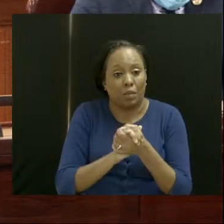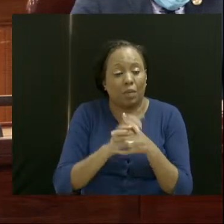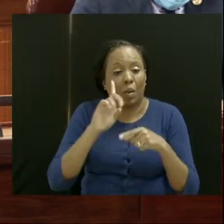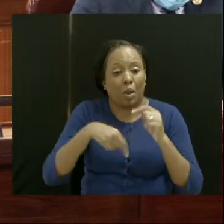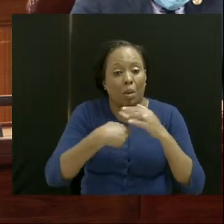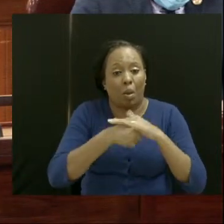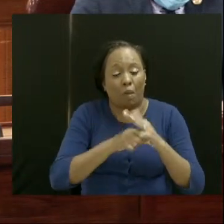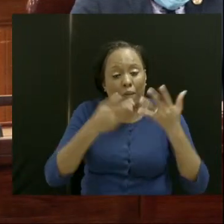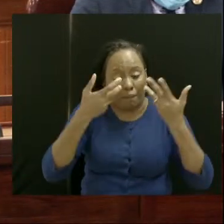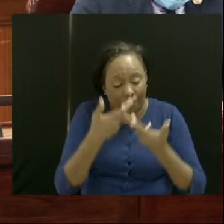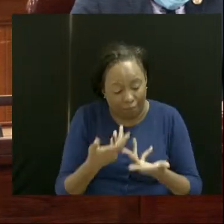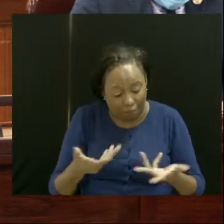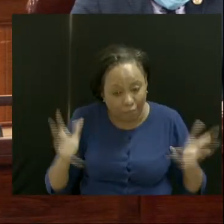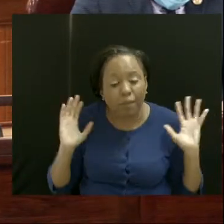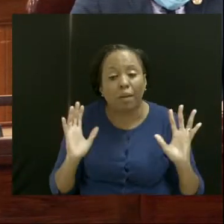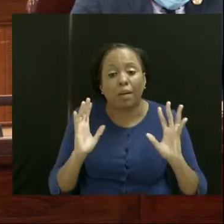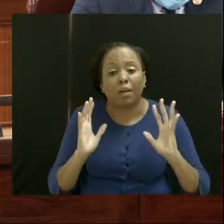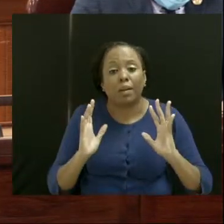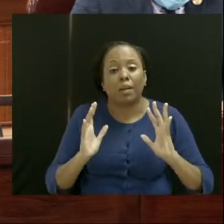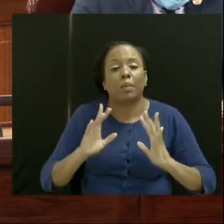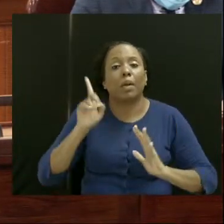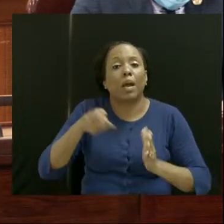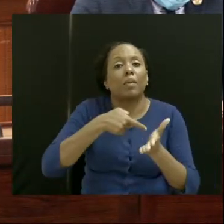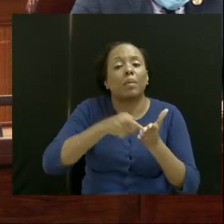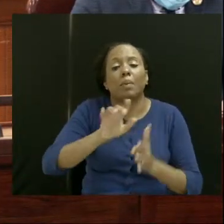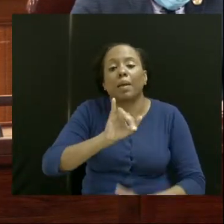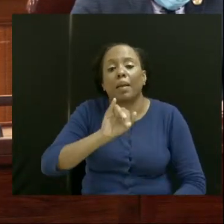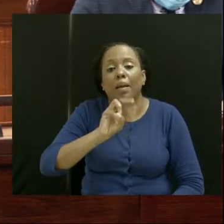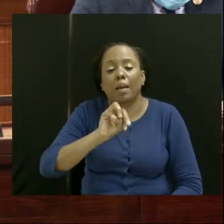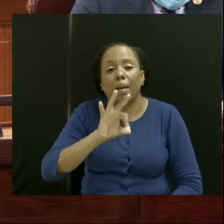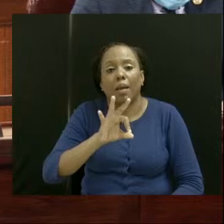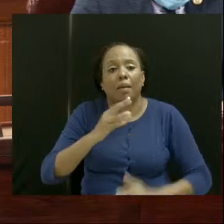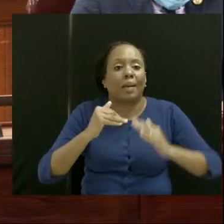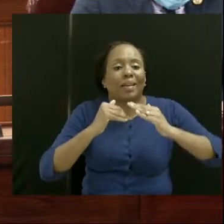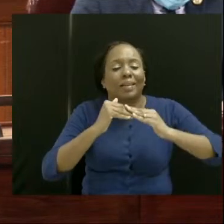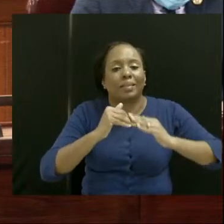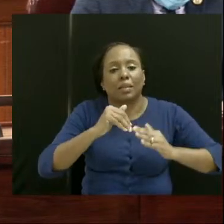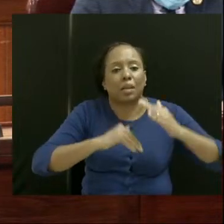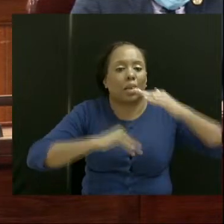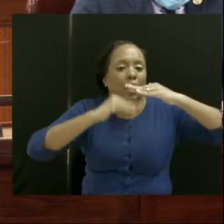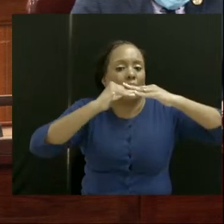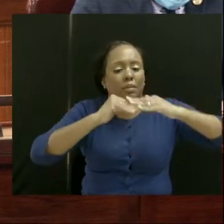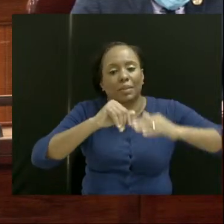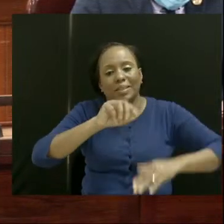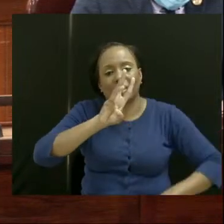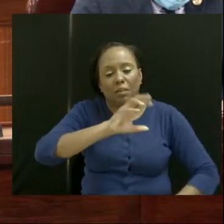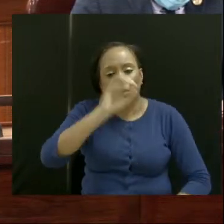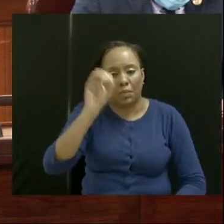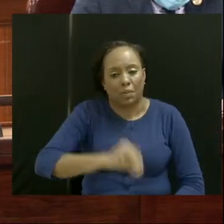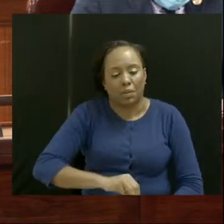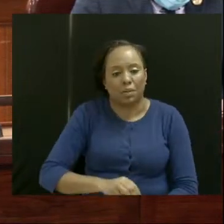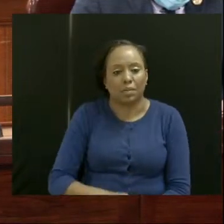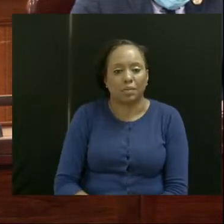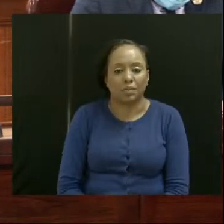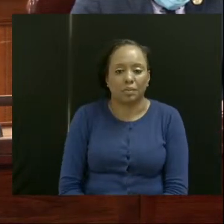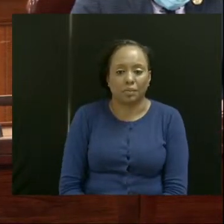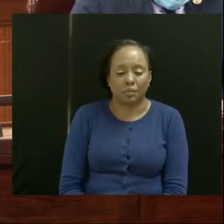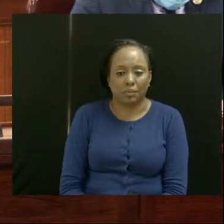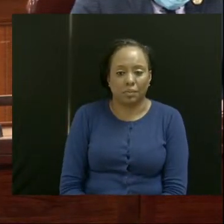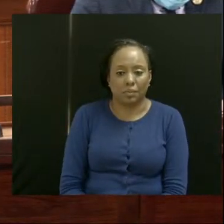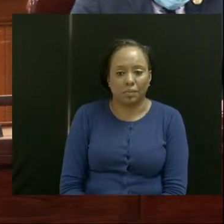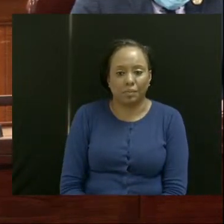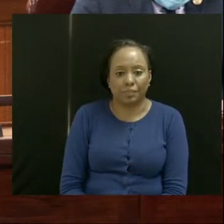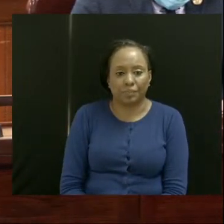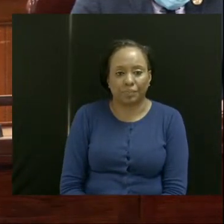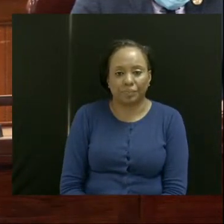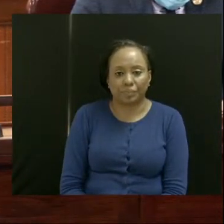then I think I should conclude that we have to go back there. And I say that because, Mr.